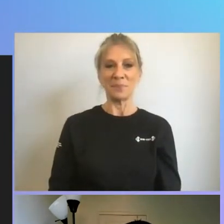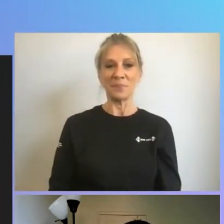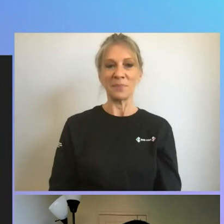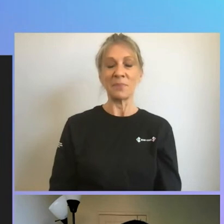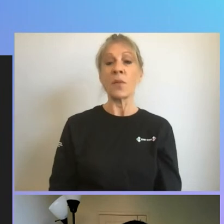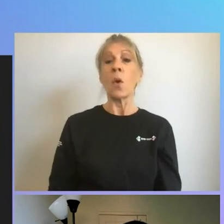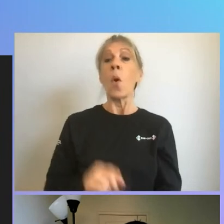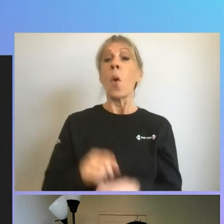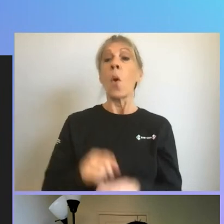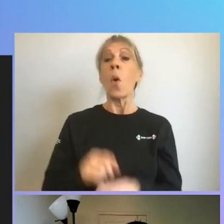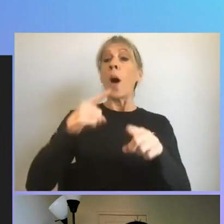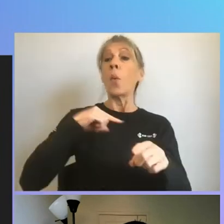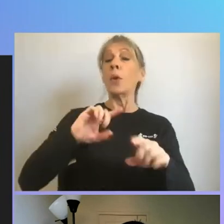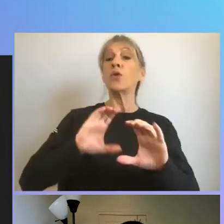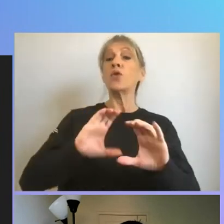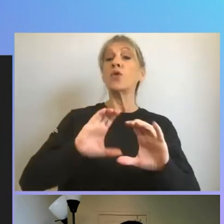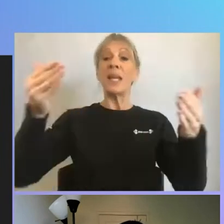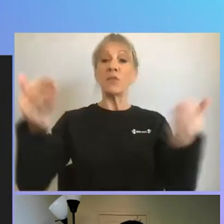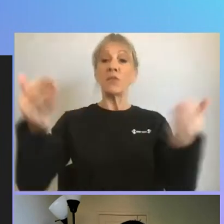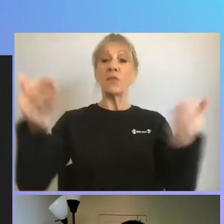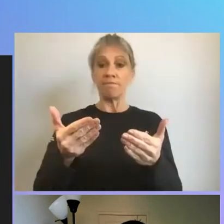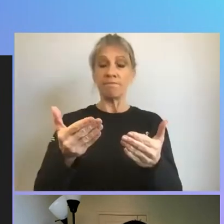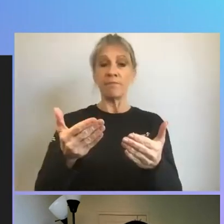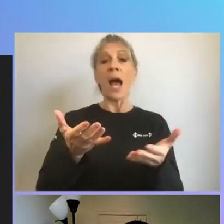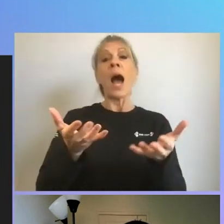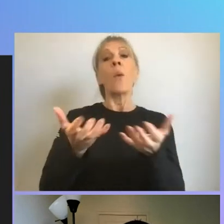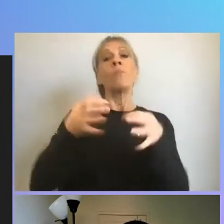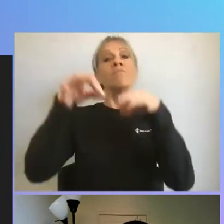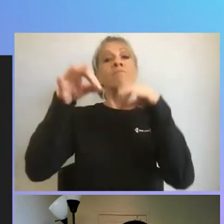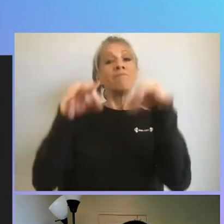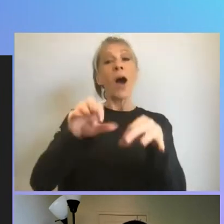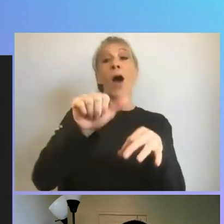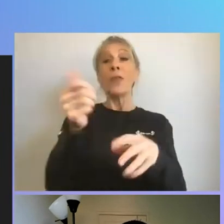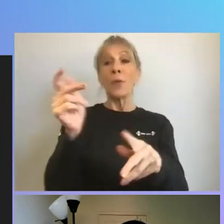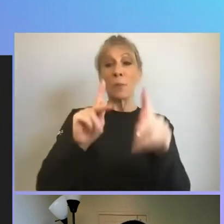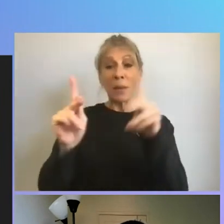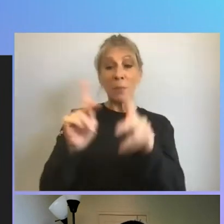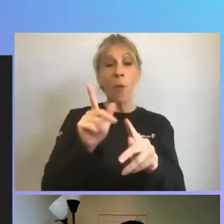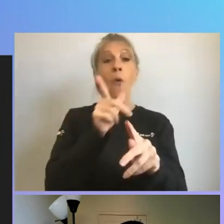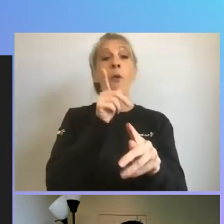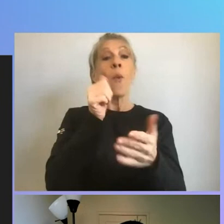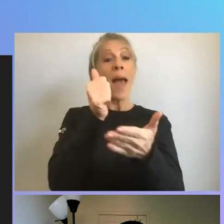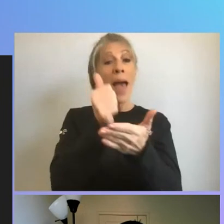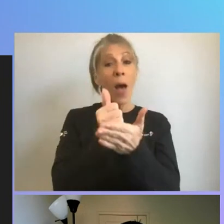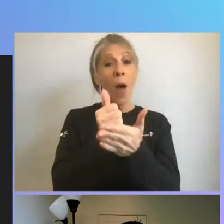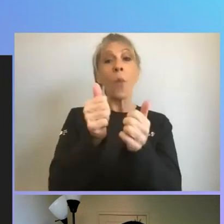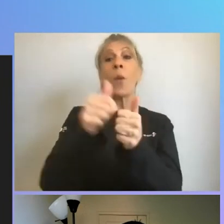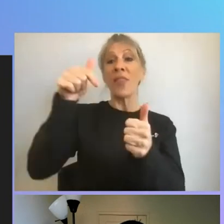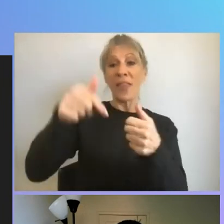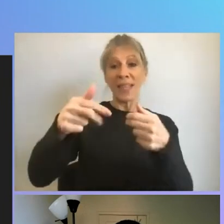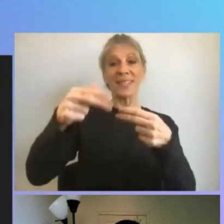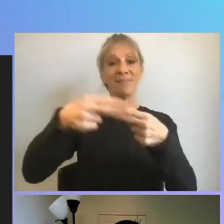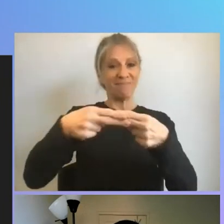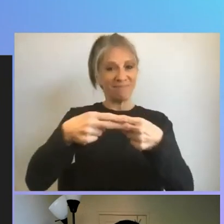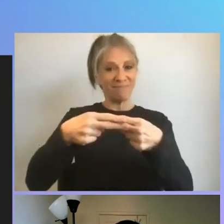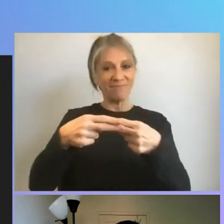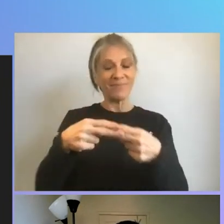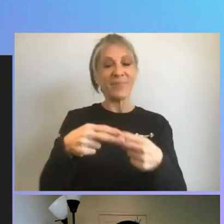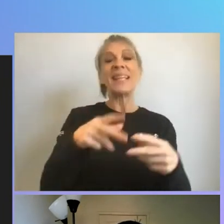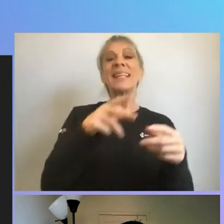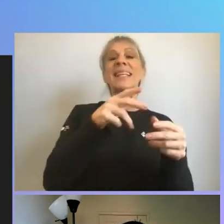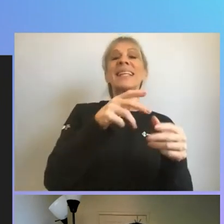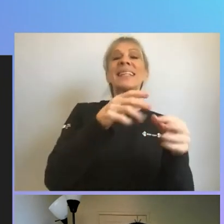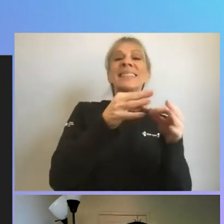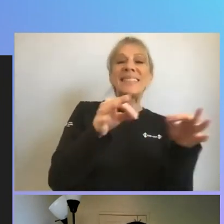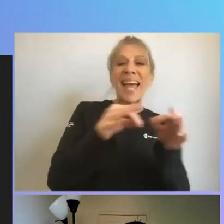And while we're doing introductions, I wanted to go over some of the other people who are helping out with this Firefly alt text project, which